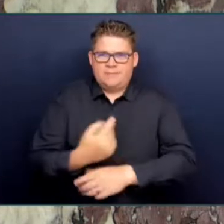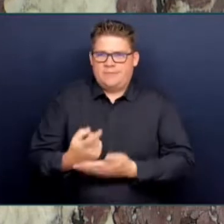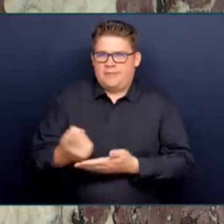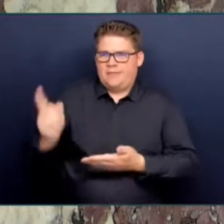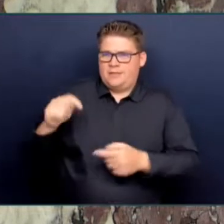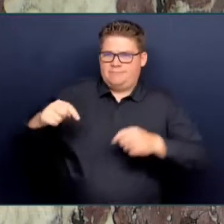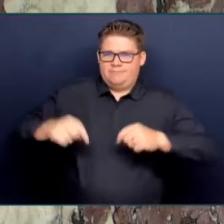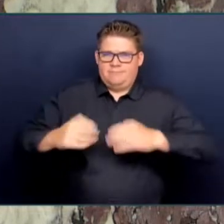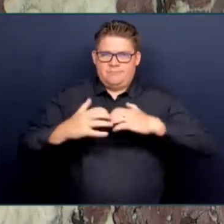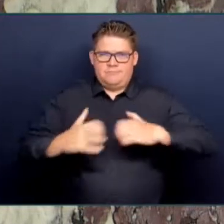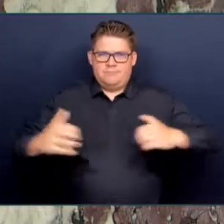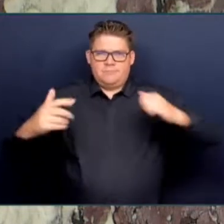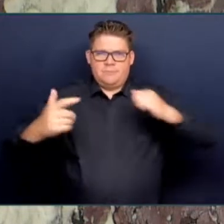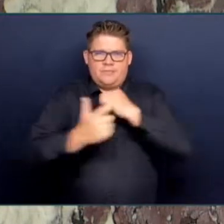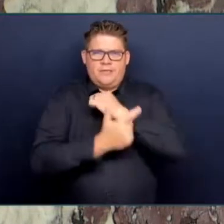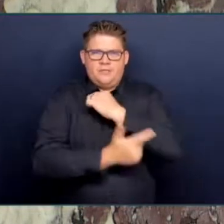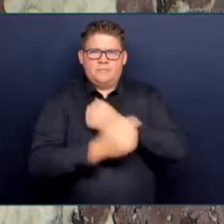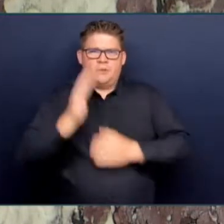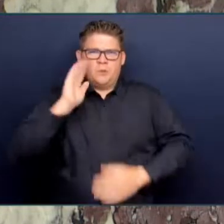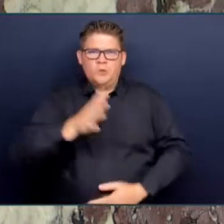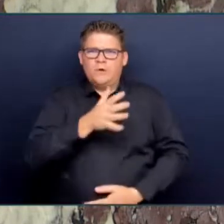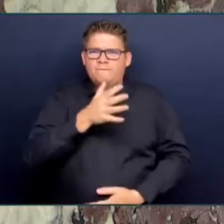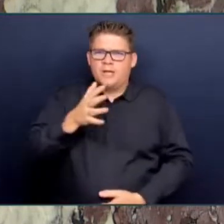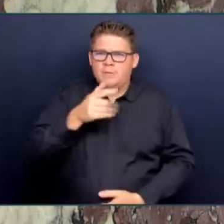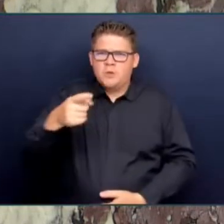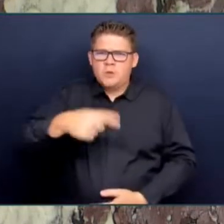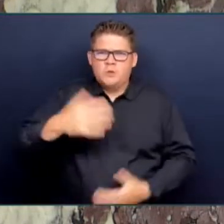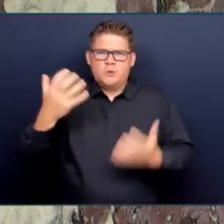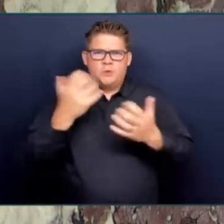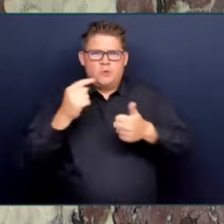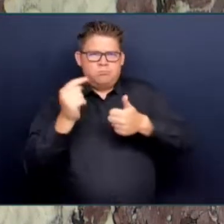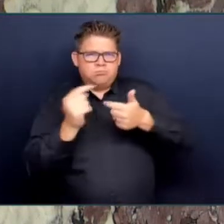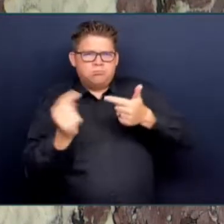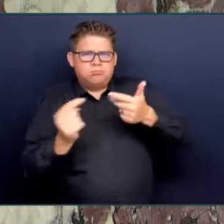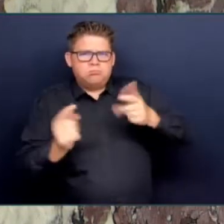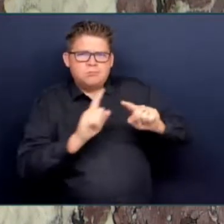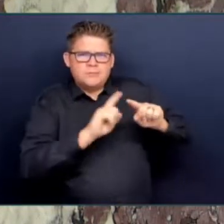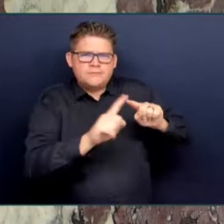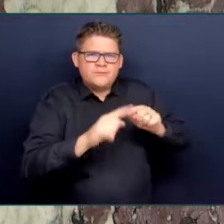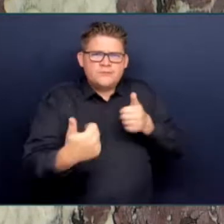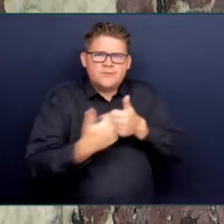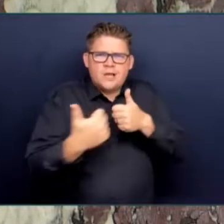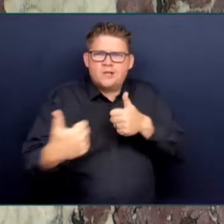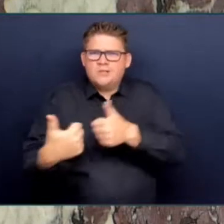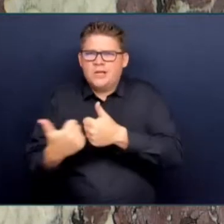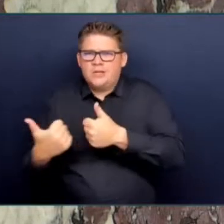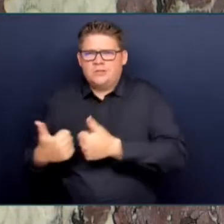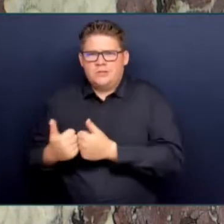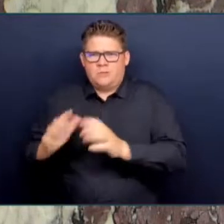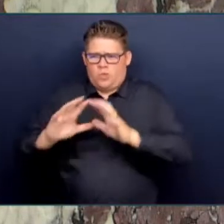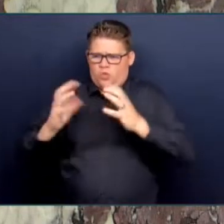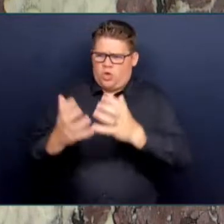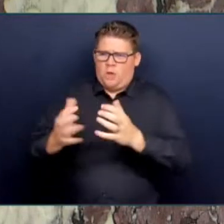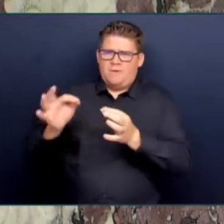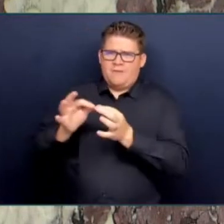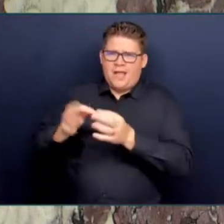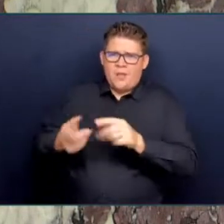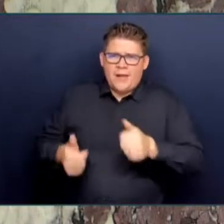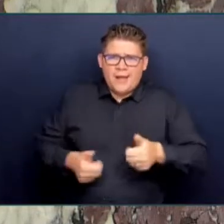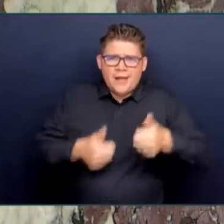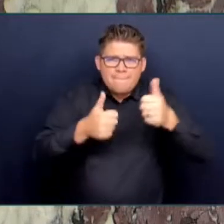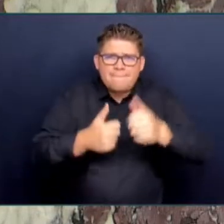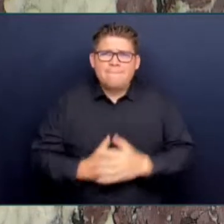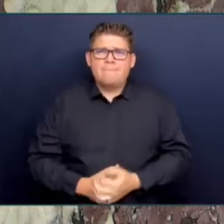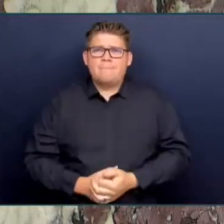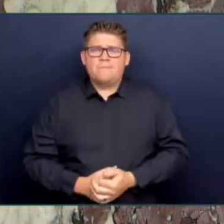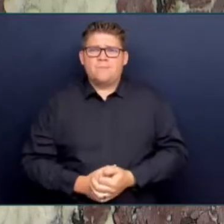with a variety of challenges, whether it's global inflation affecting their cost of doing business or the impacts of